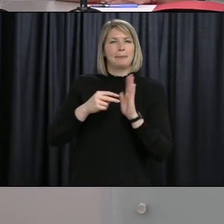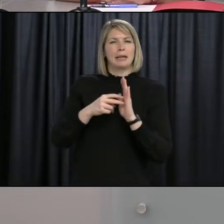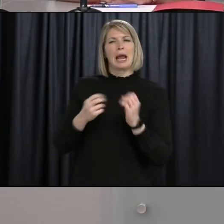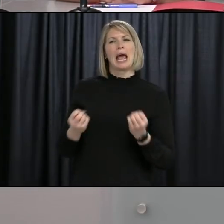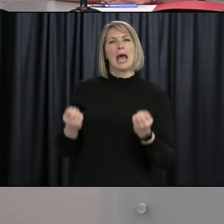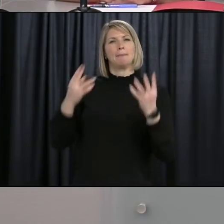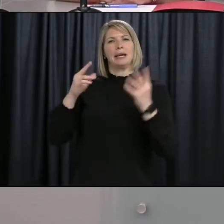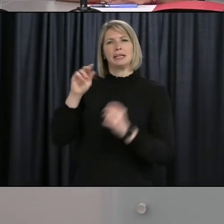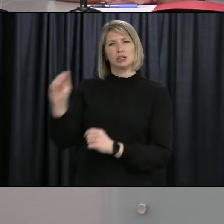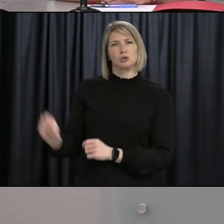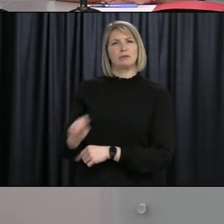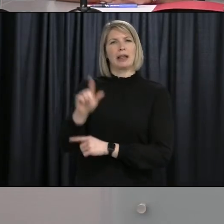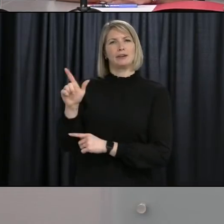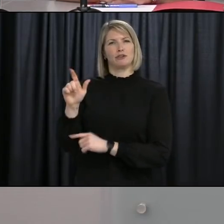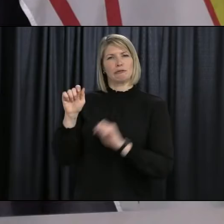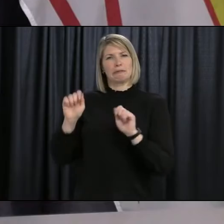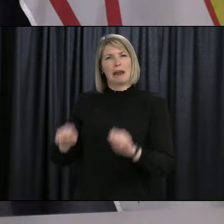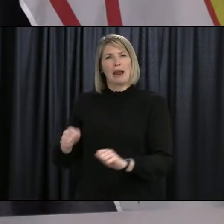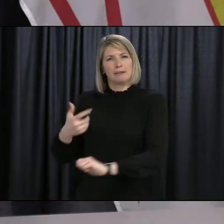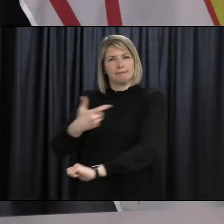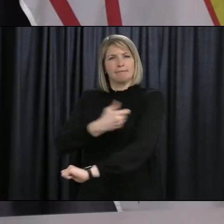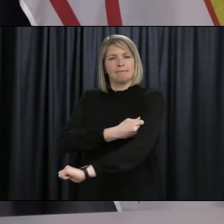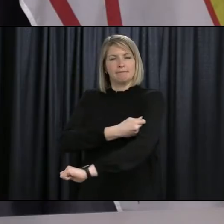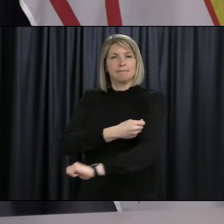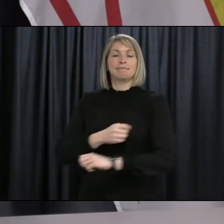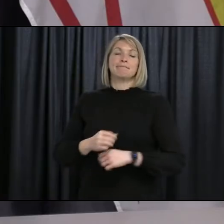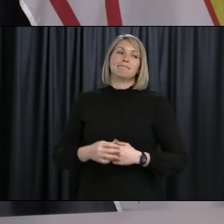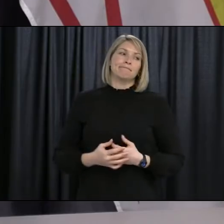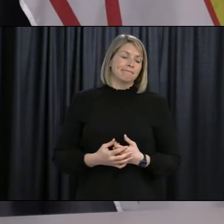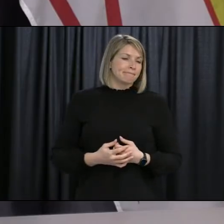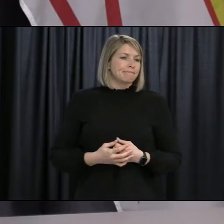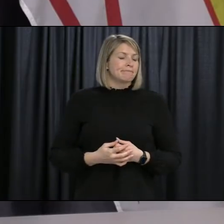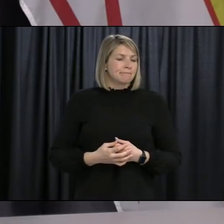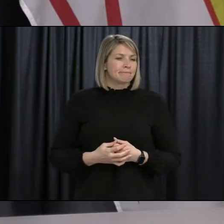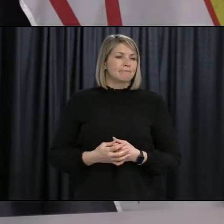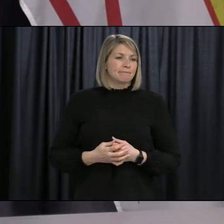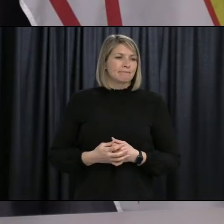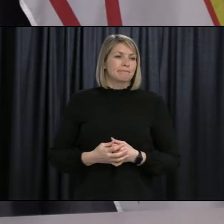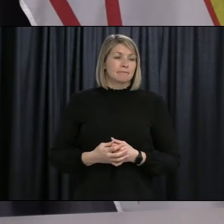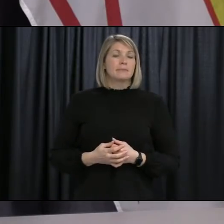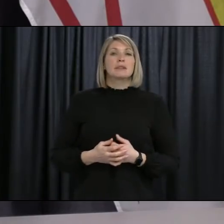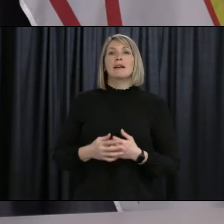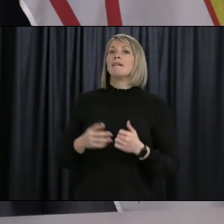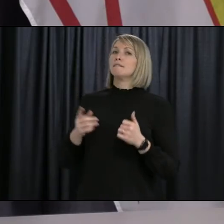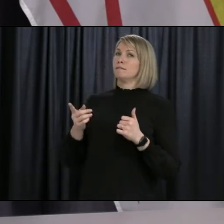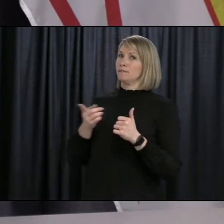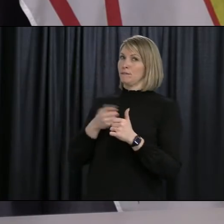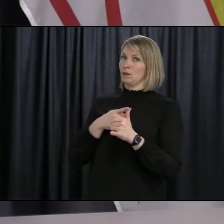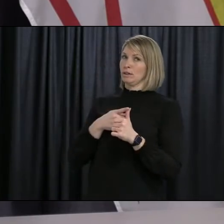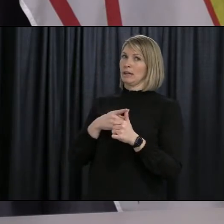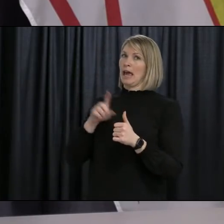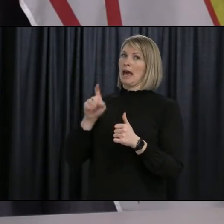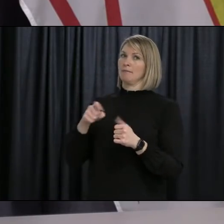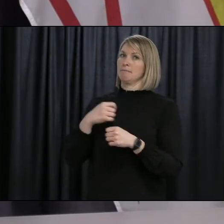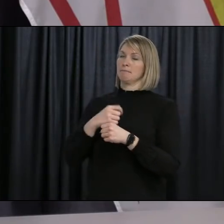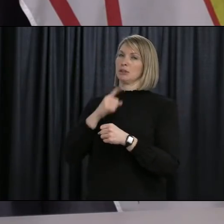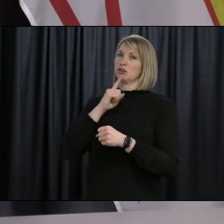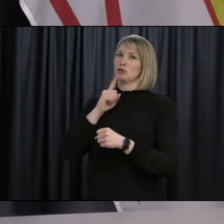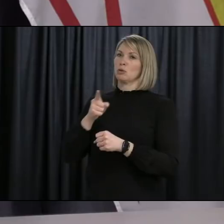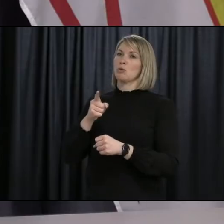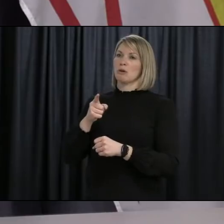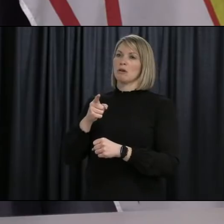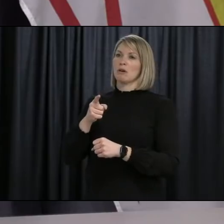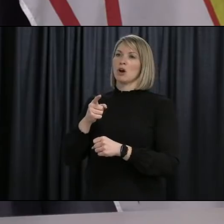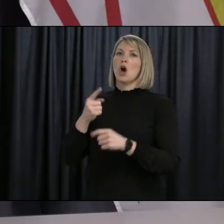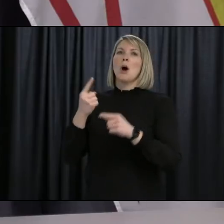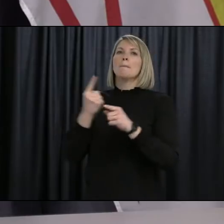So, that means we're certainly we have to make sure that we have the right tools to do that, and you do need the